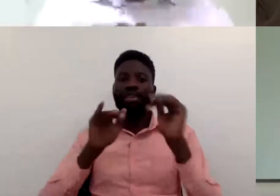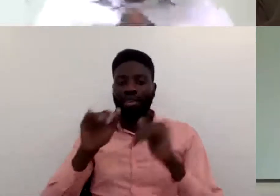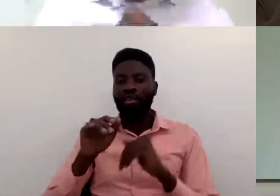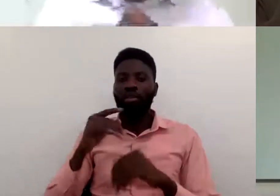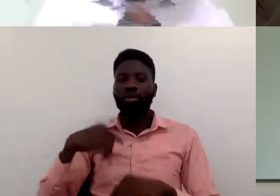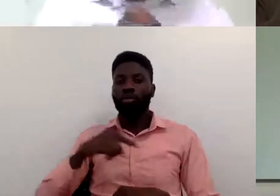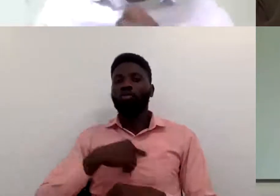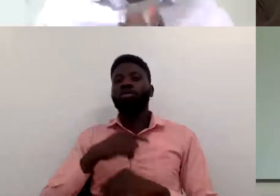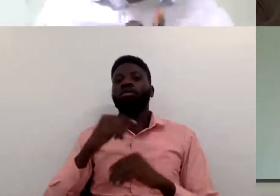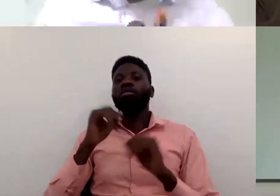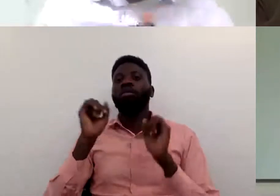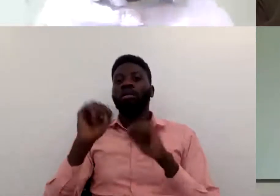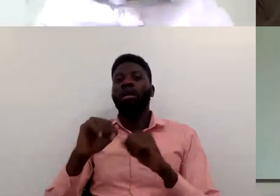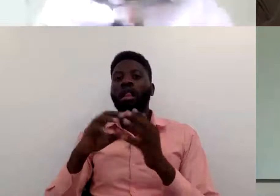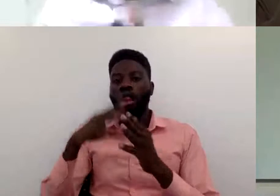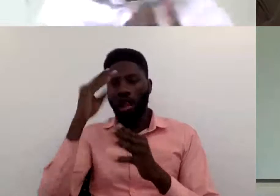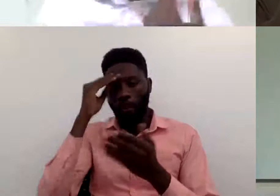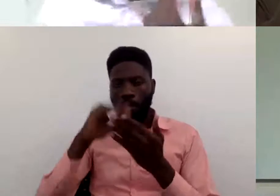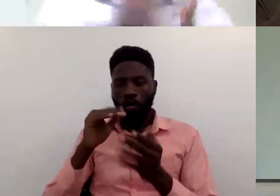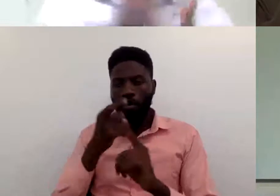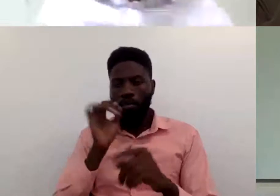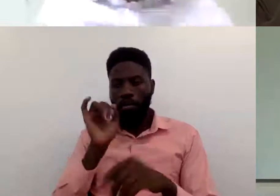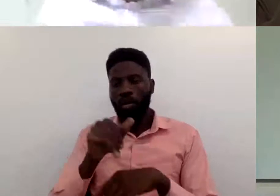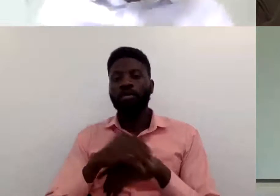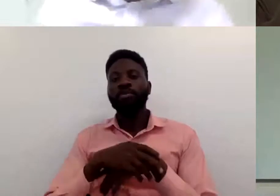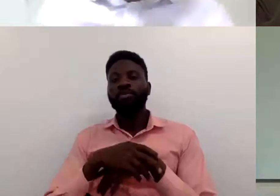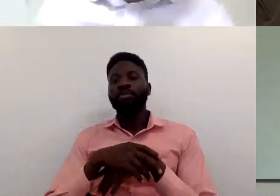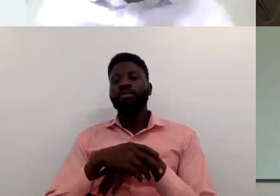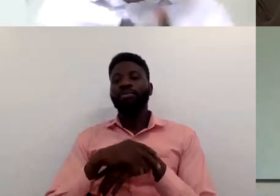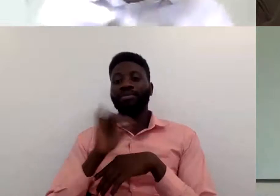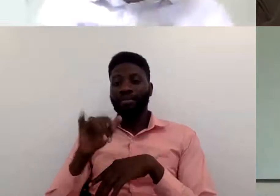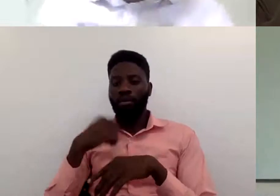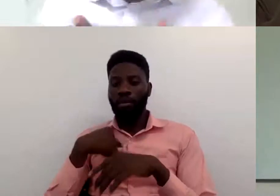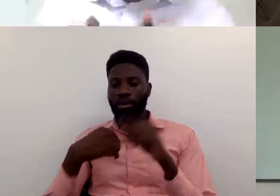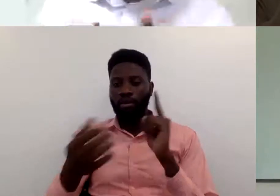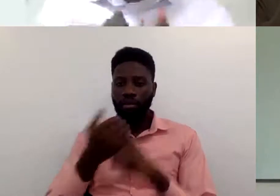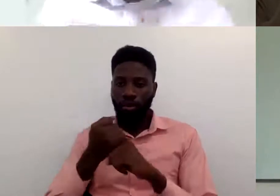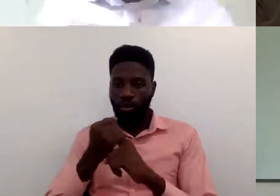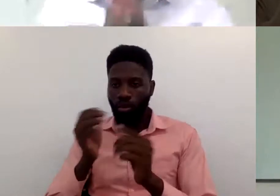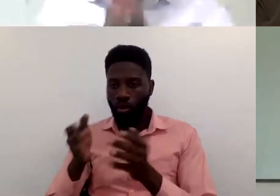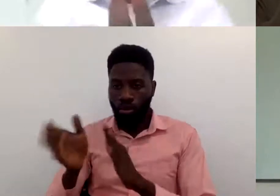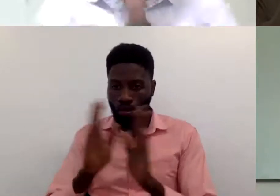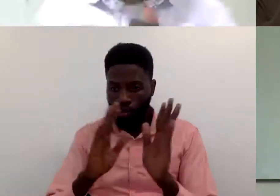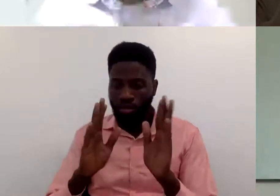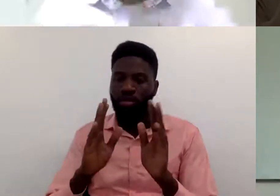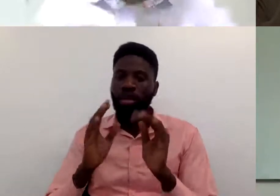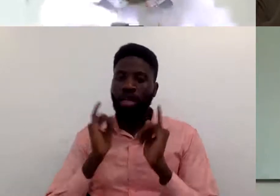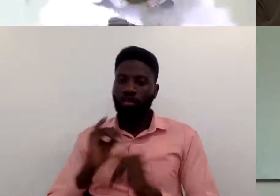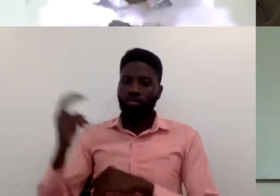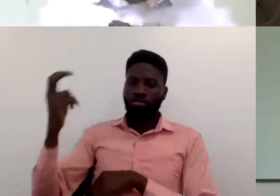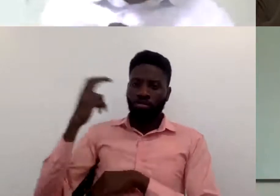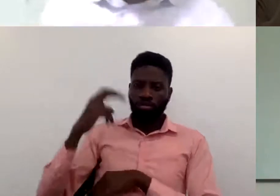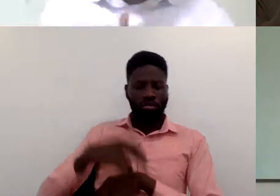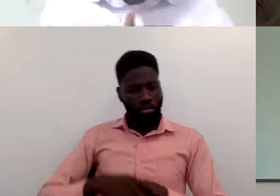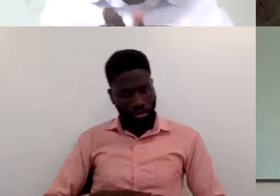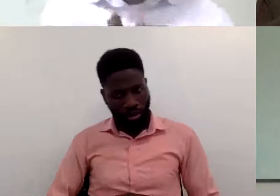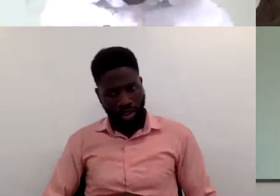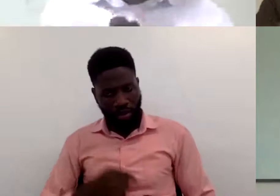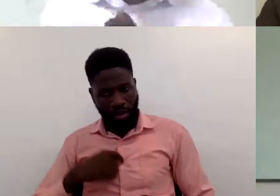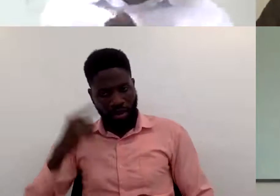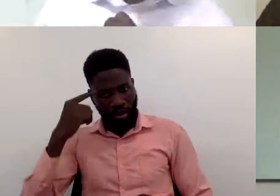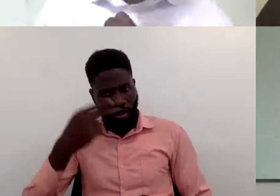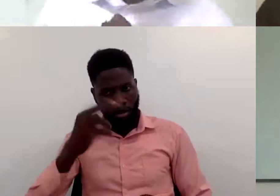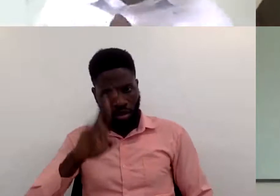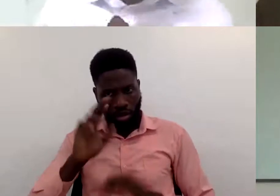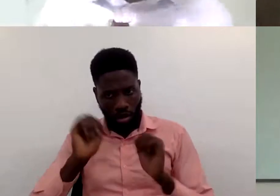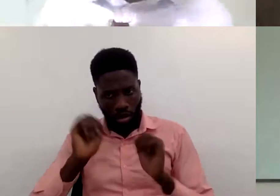develop. And that's it. I got an opportunity, an individual looked at me and said, I think you can do HR. And I said,